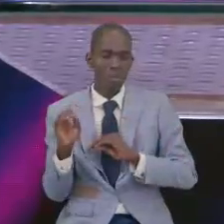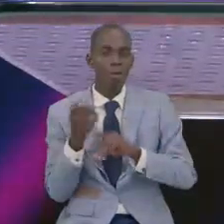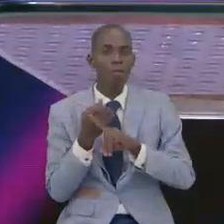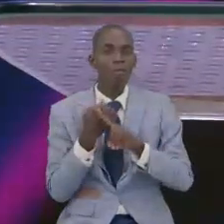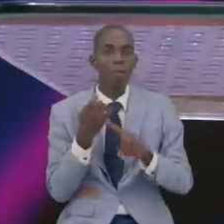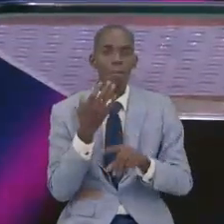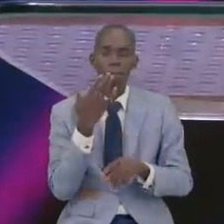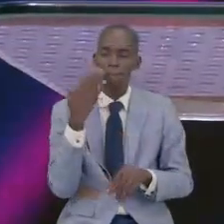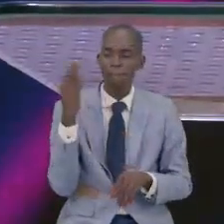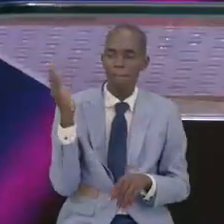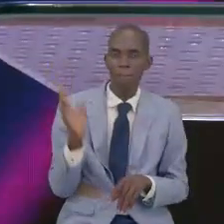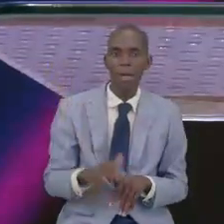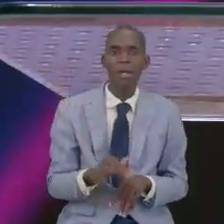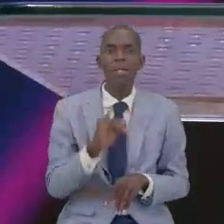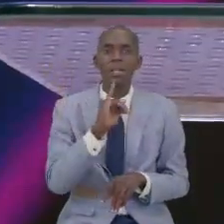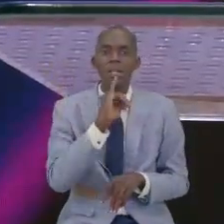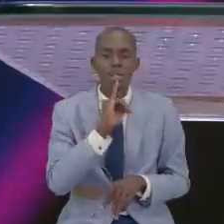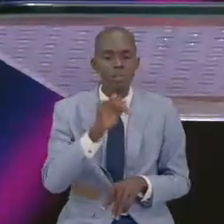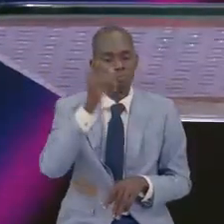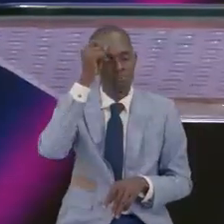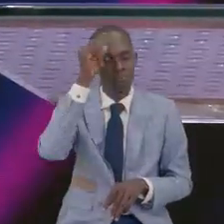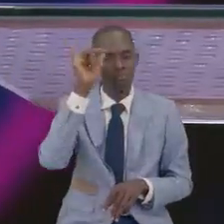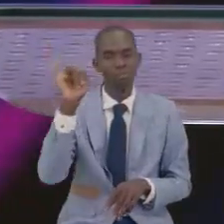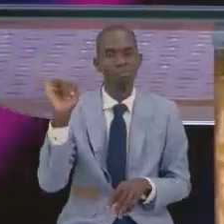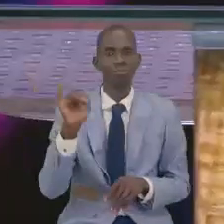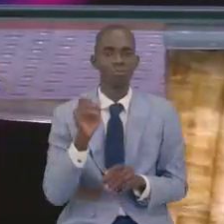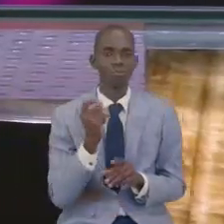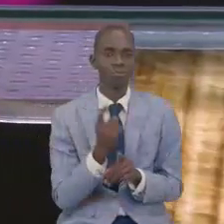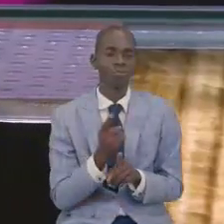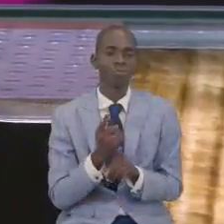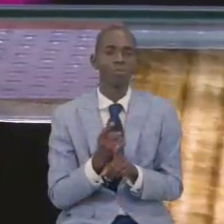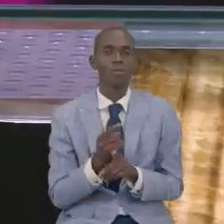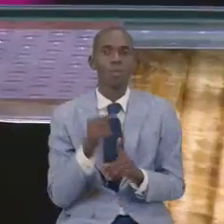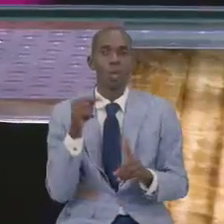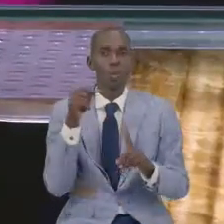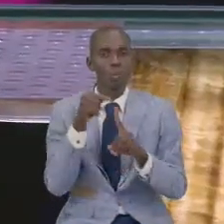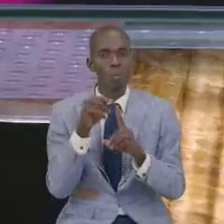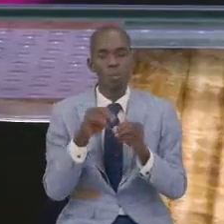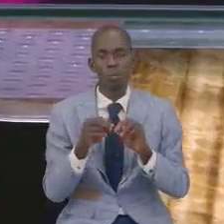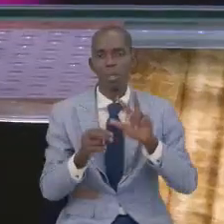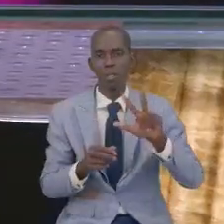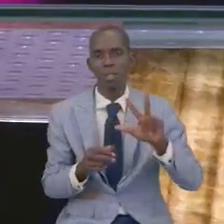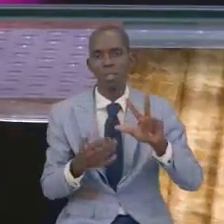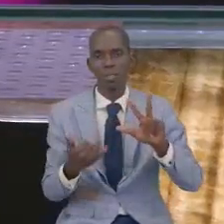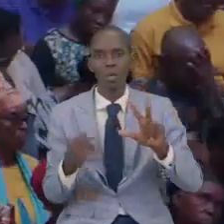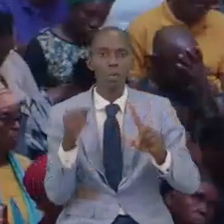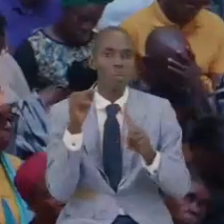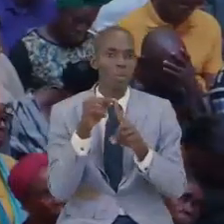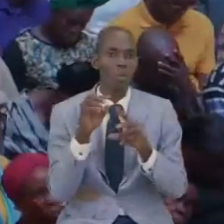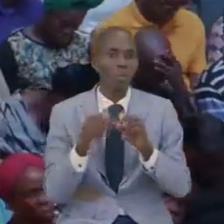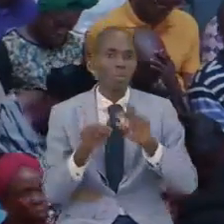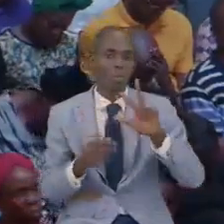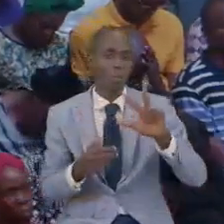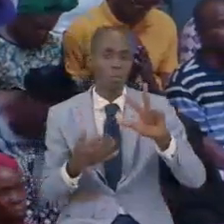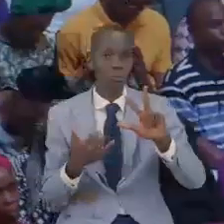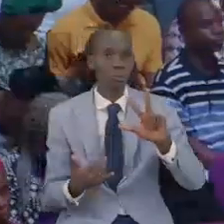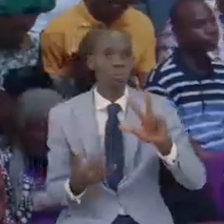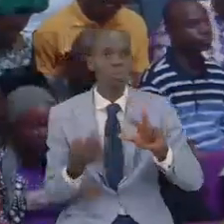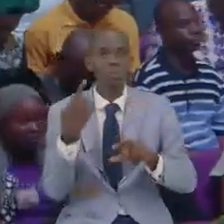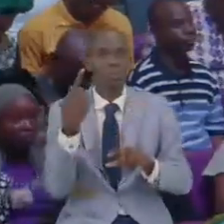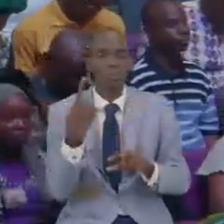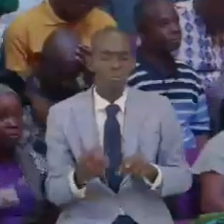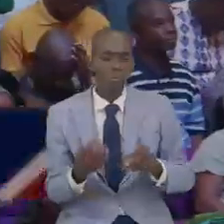evil is understanding. We're coming to point number three. In point number three, the